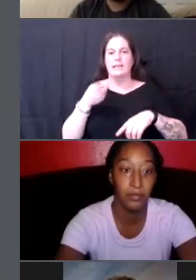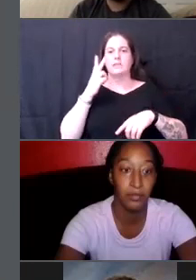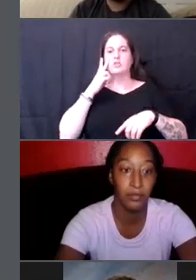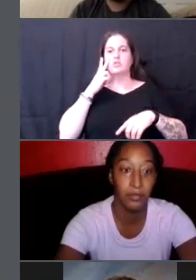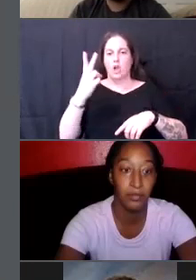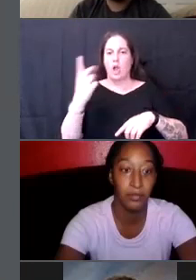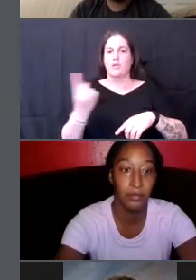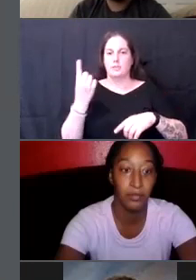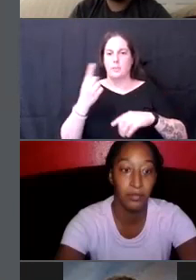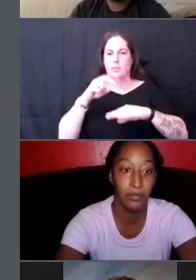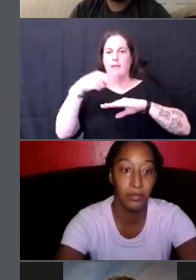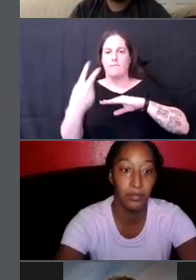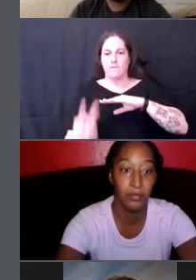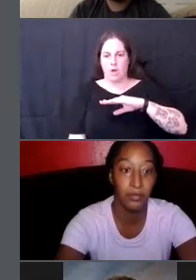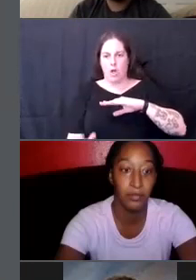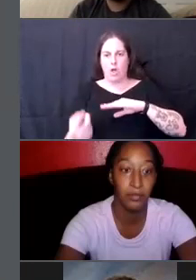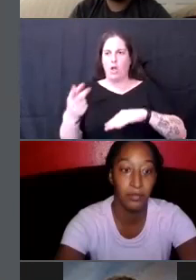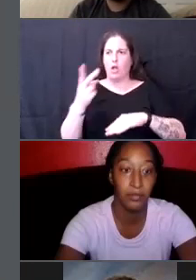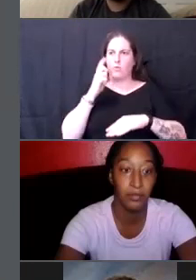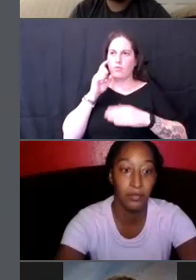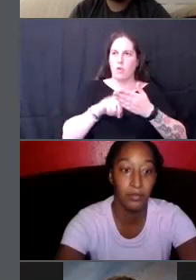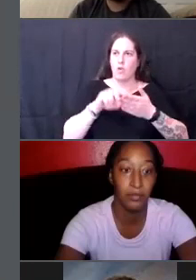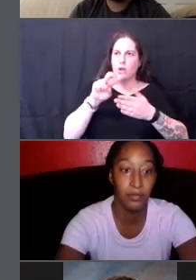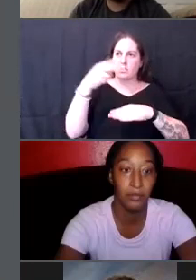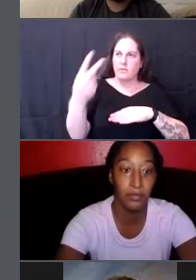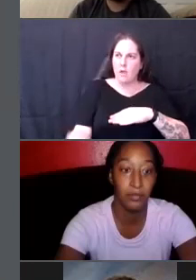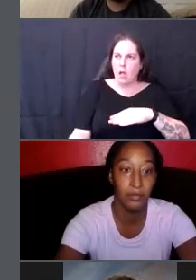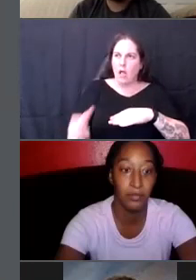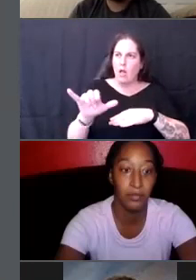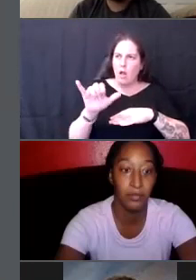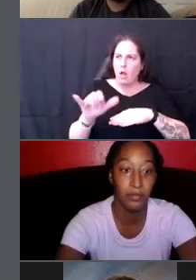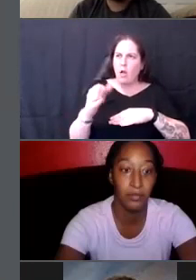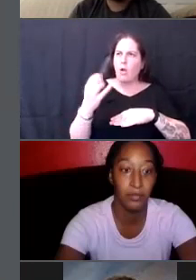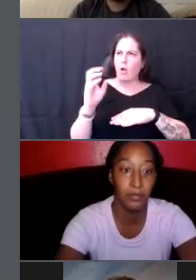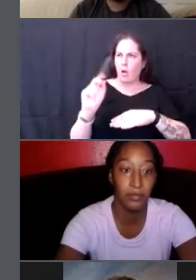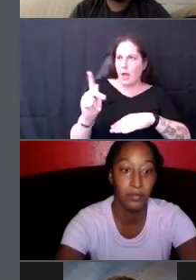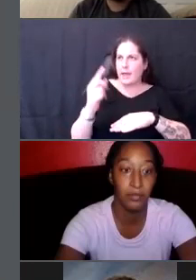to reason that if the object is falling